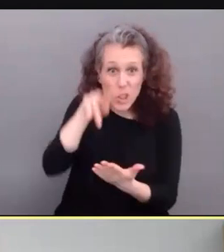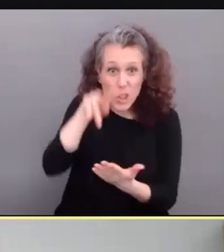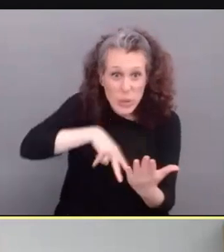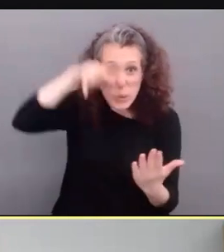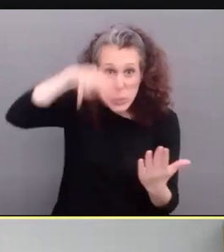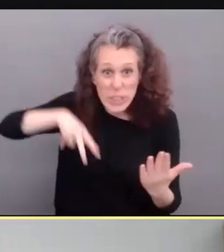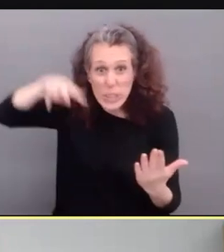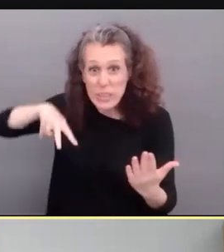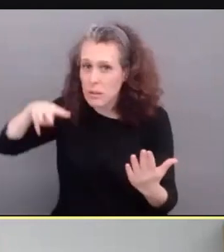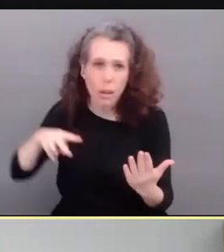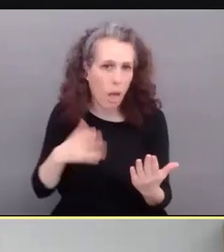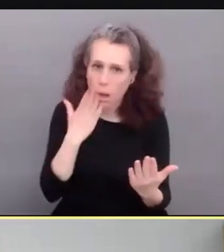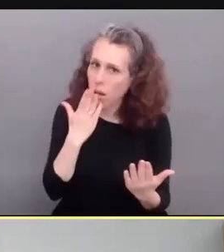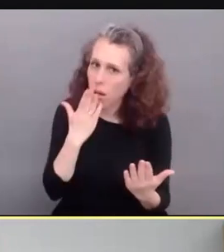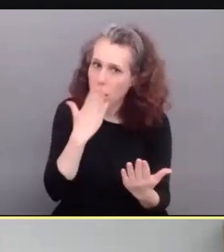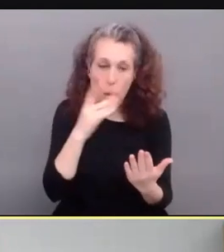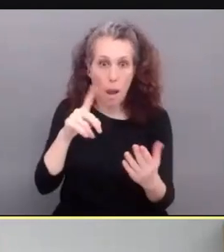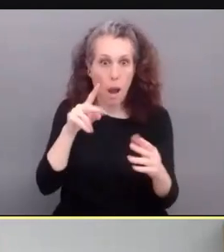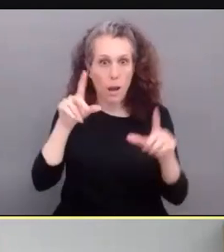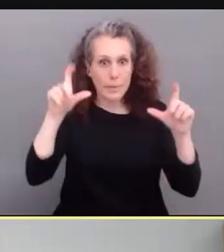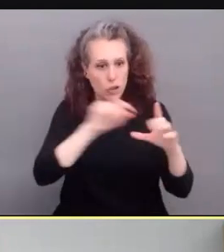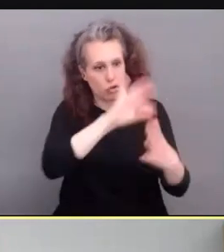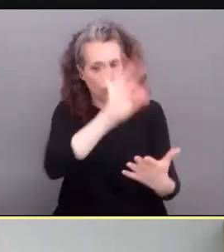standard. Next slide, please.